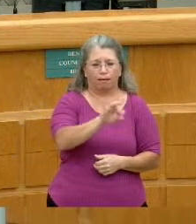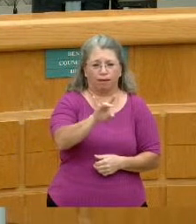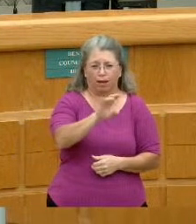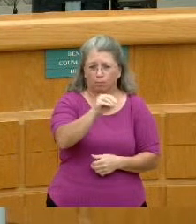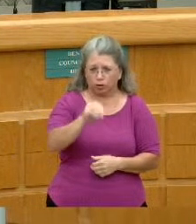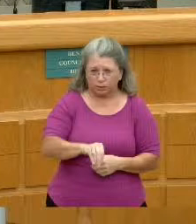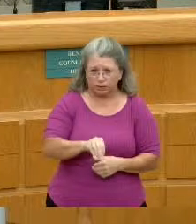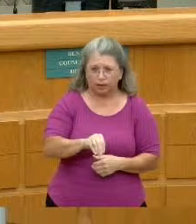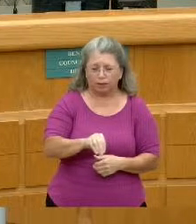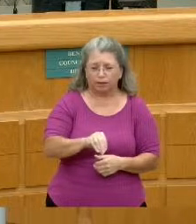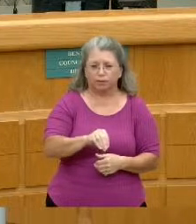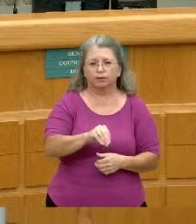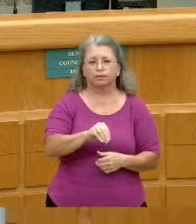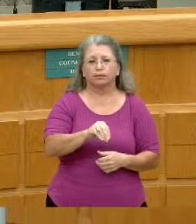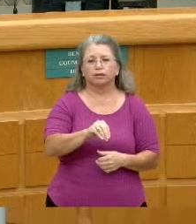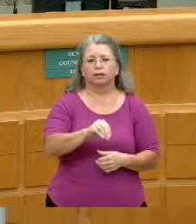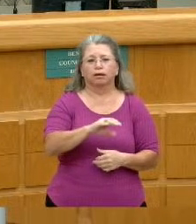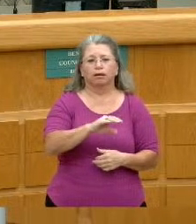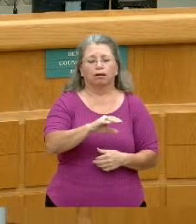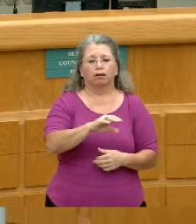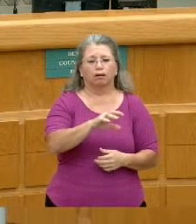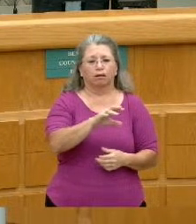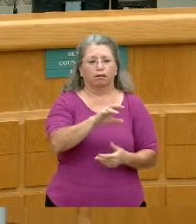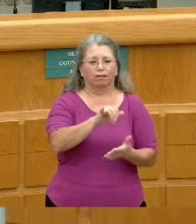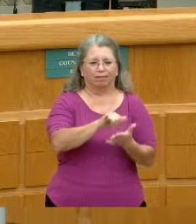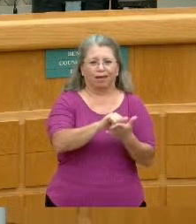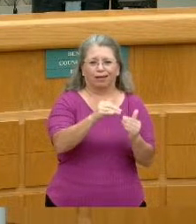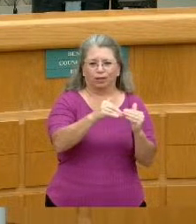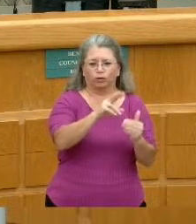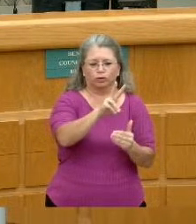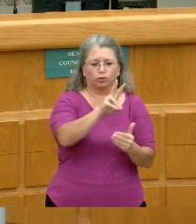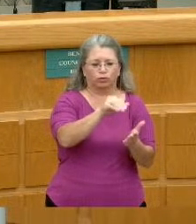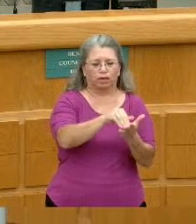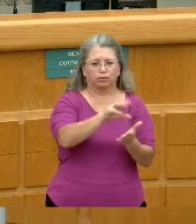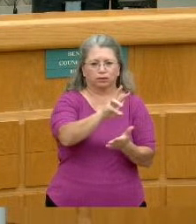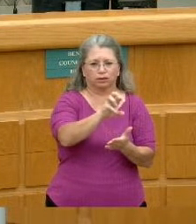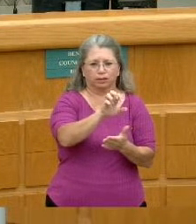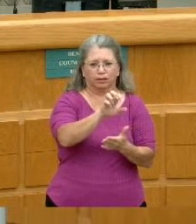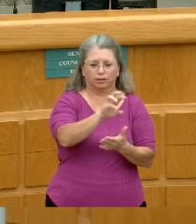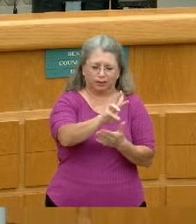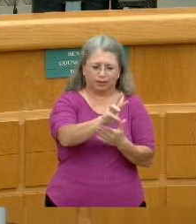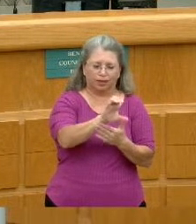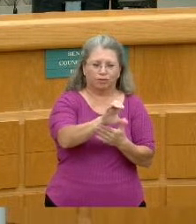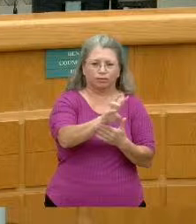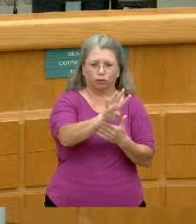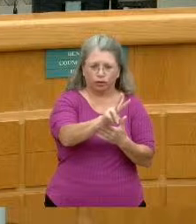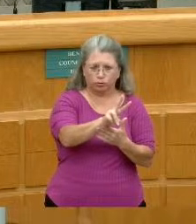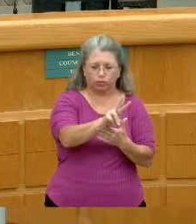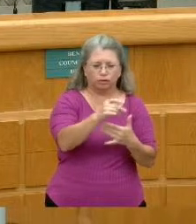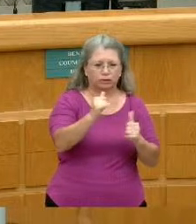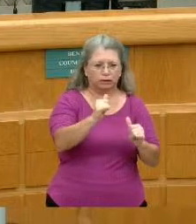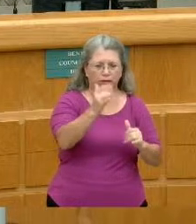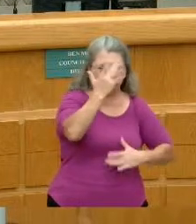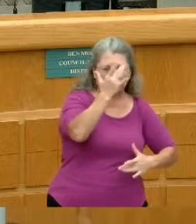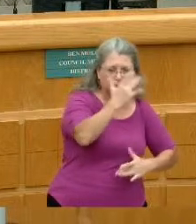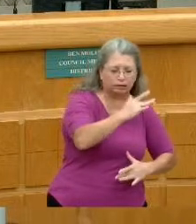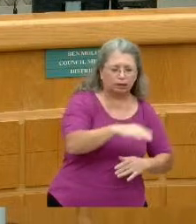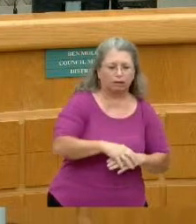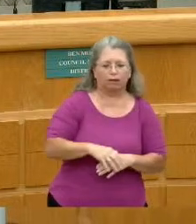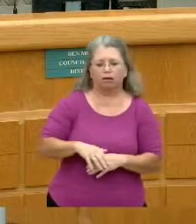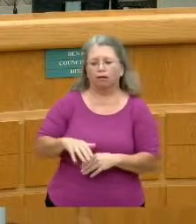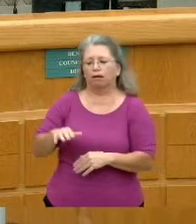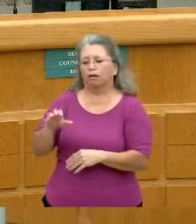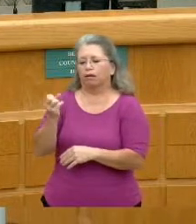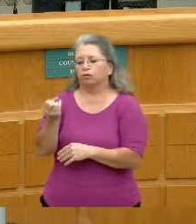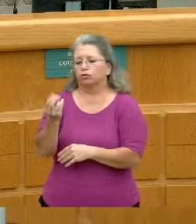active at 2,642. And then about 12% of all the cases, and this includes since the